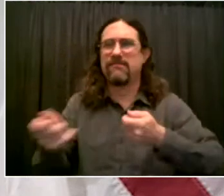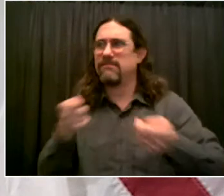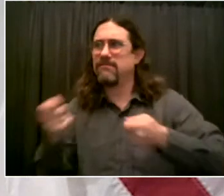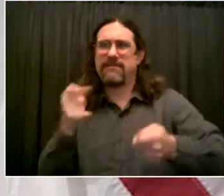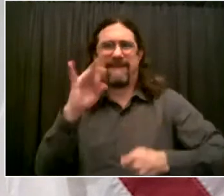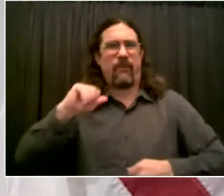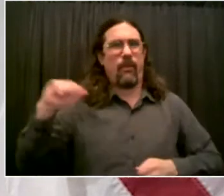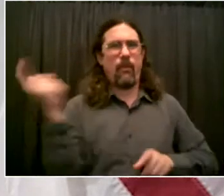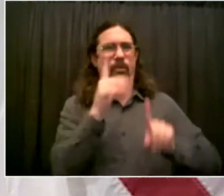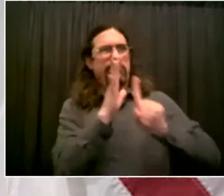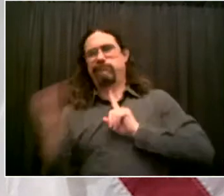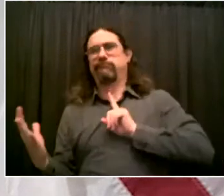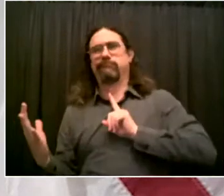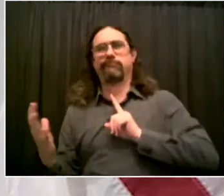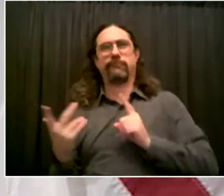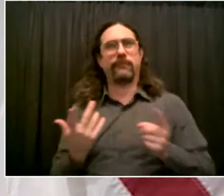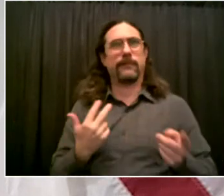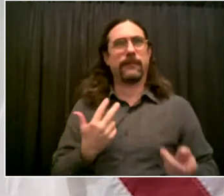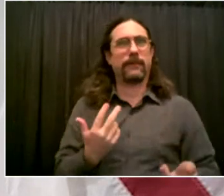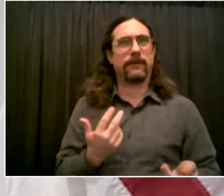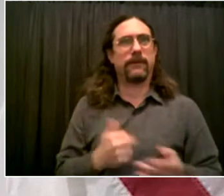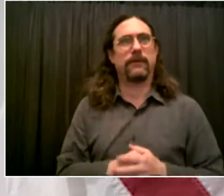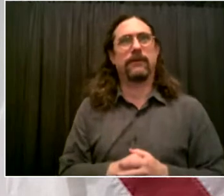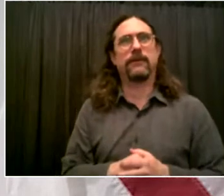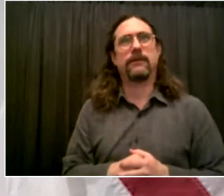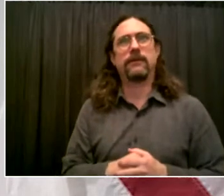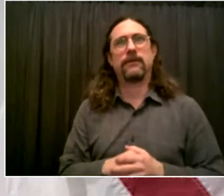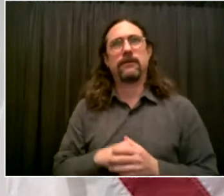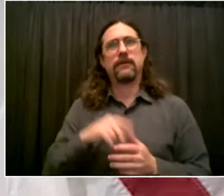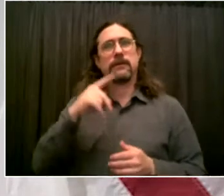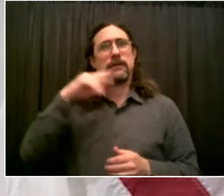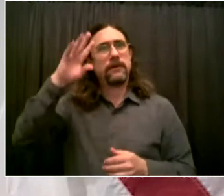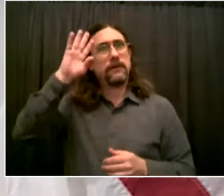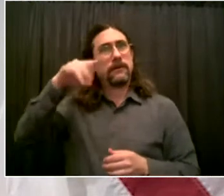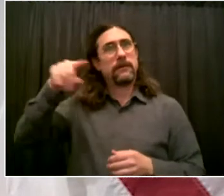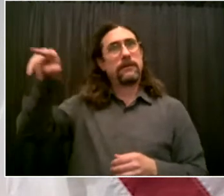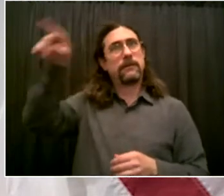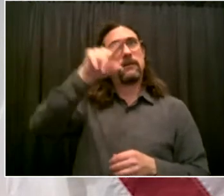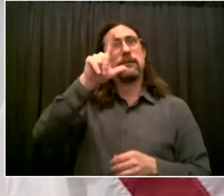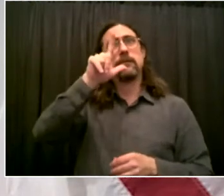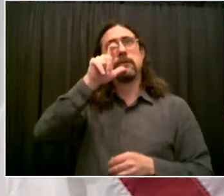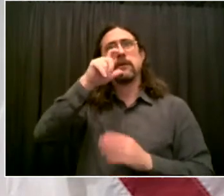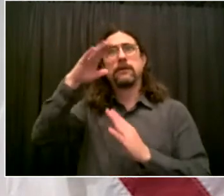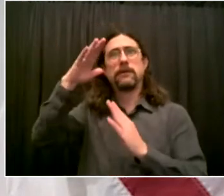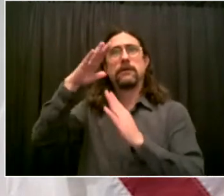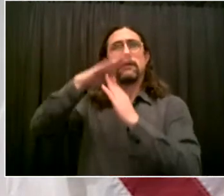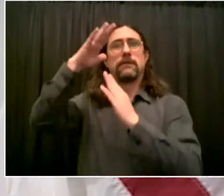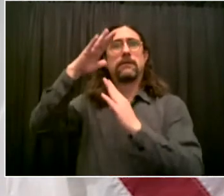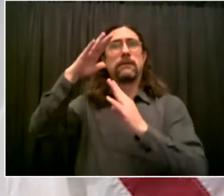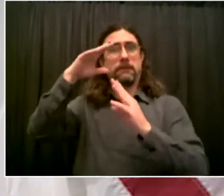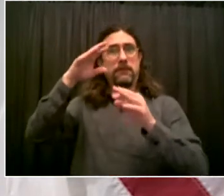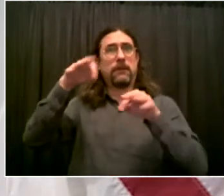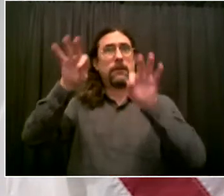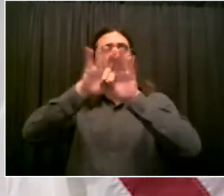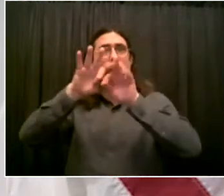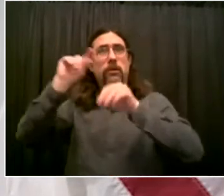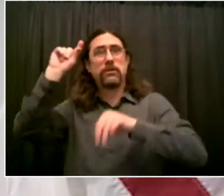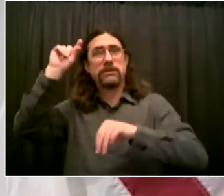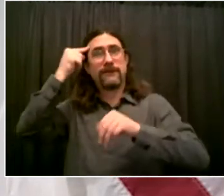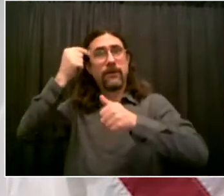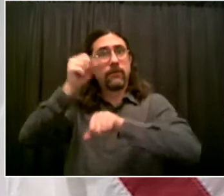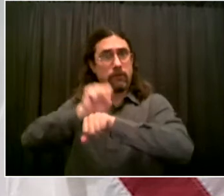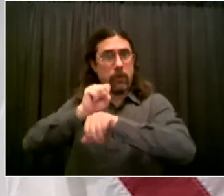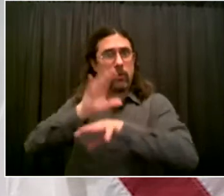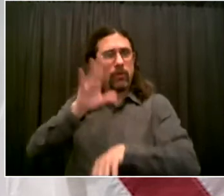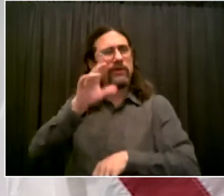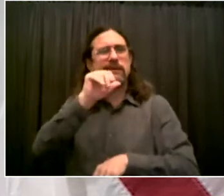they're not comfortable with him continuing in this role. So I believe a lot more information is going to come out. I